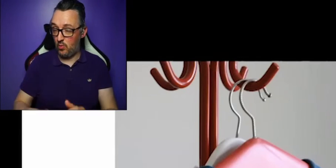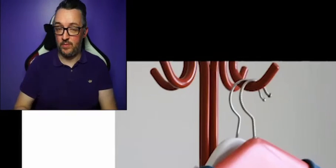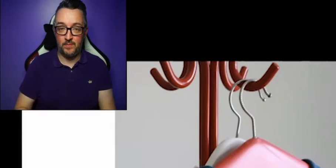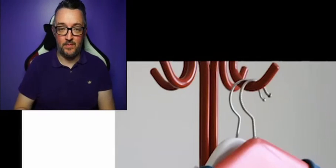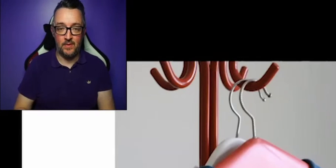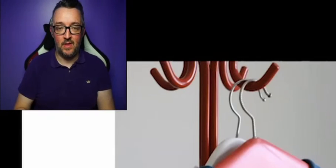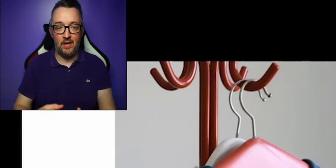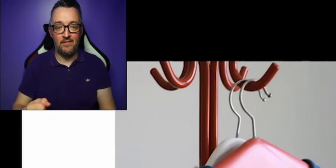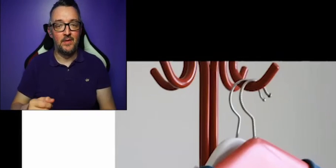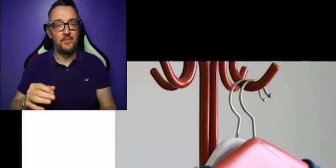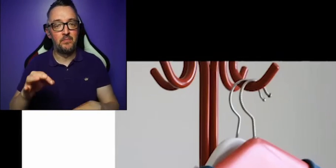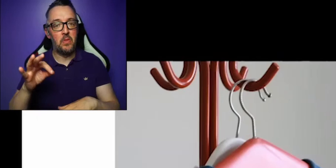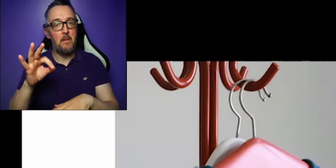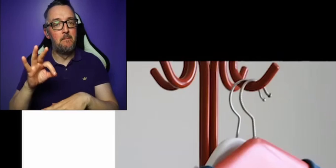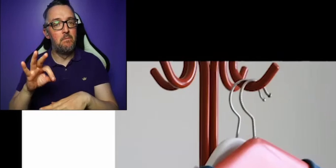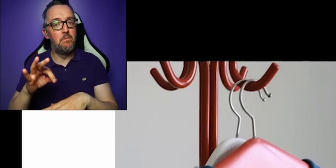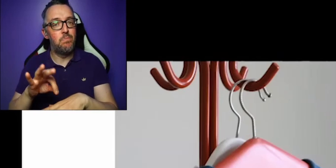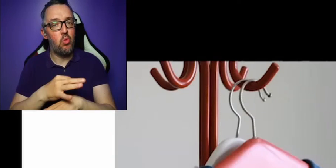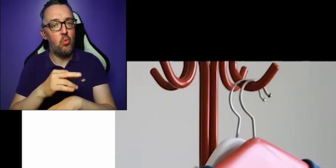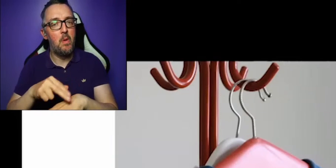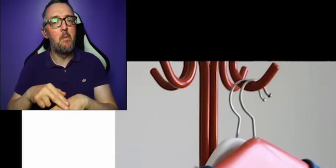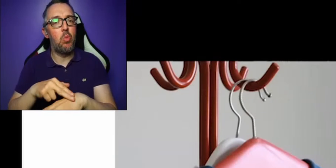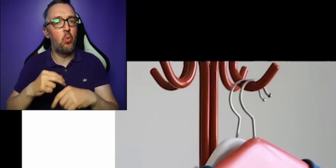that's got a rather large blue colour.